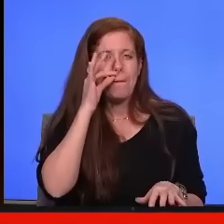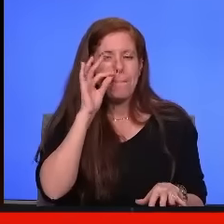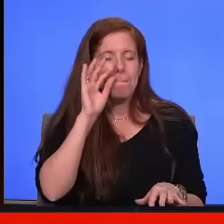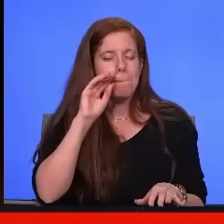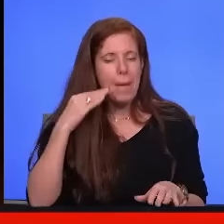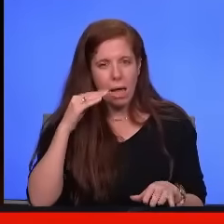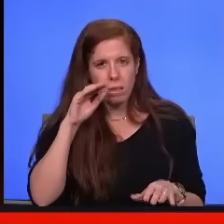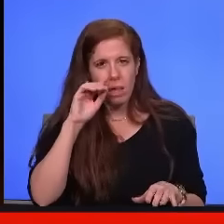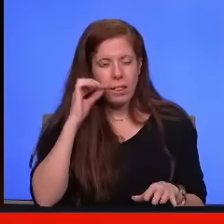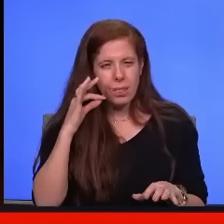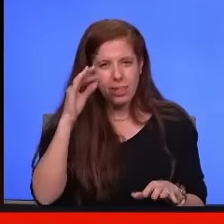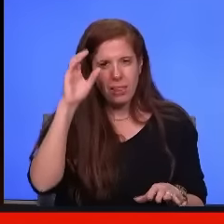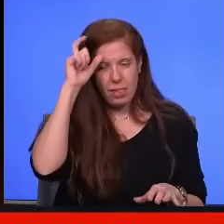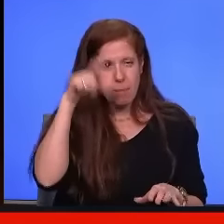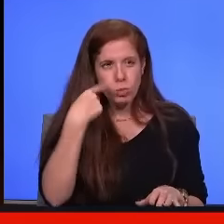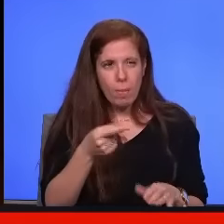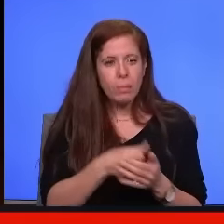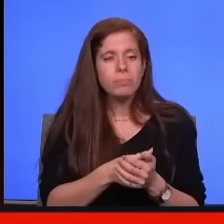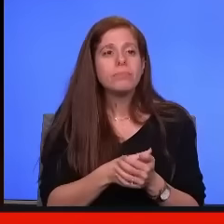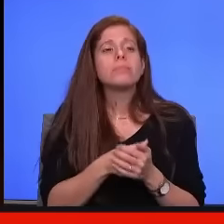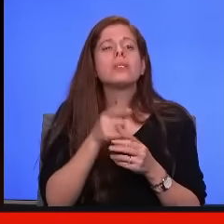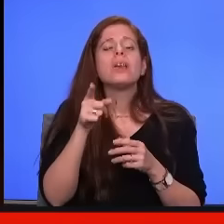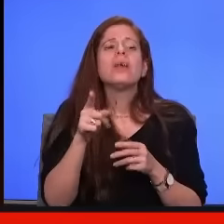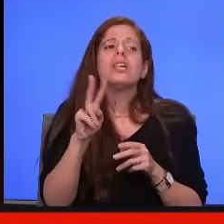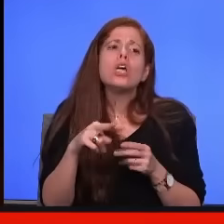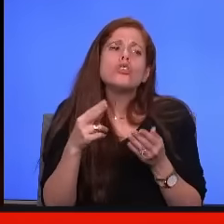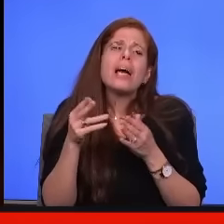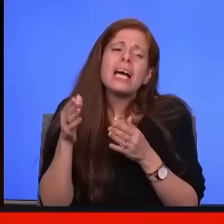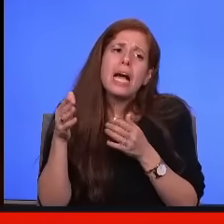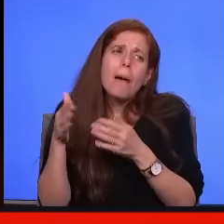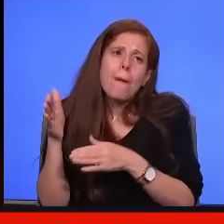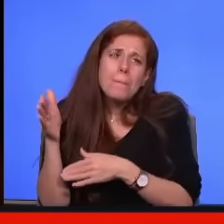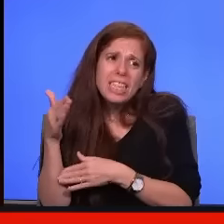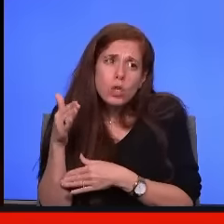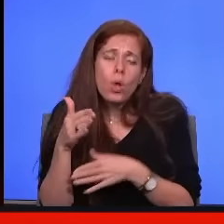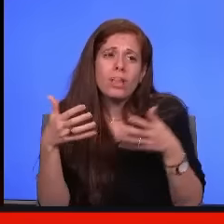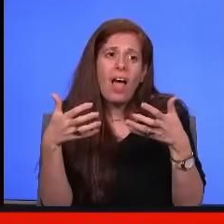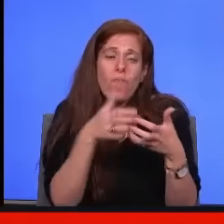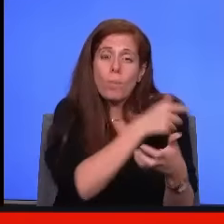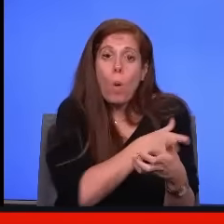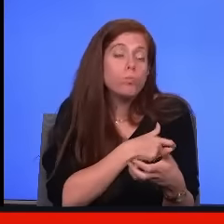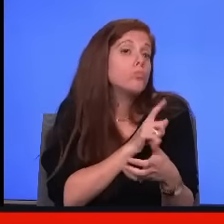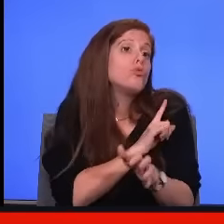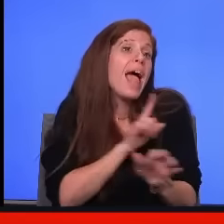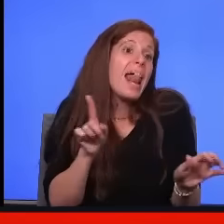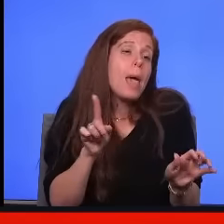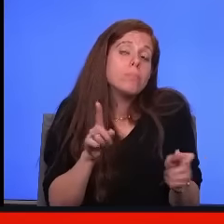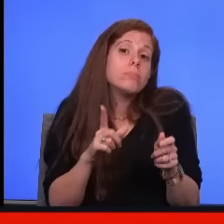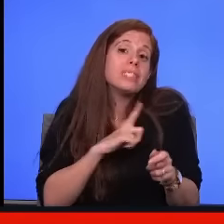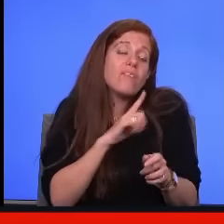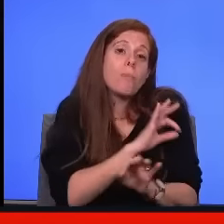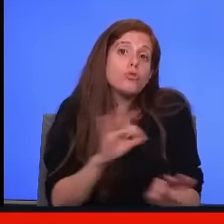of two-state solutions. There's a number of countries that are members of the UN that are